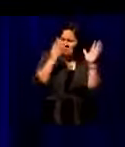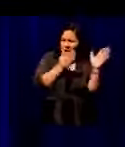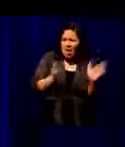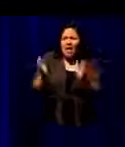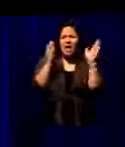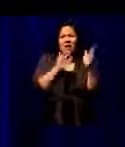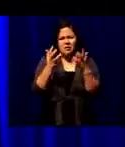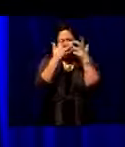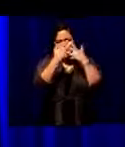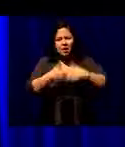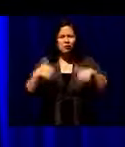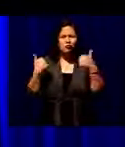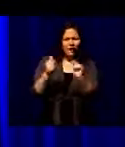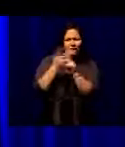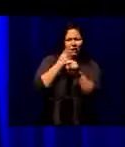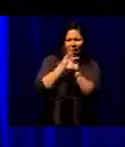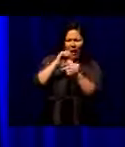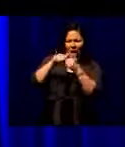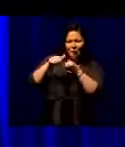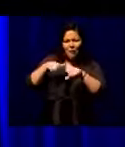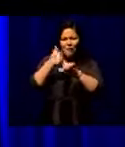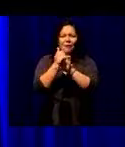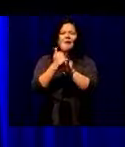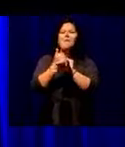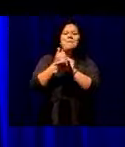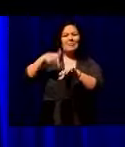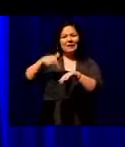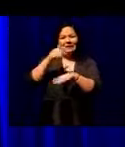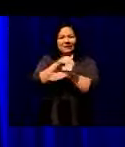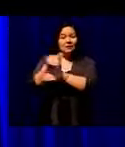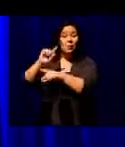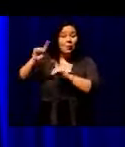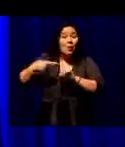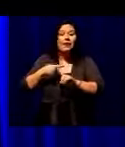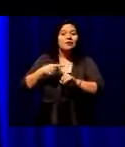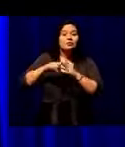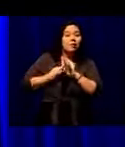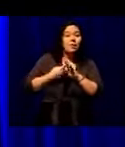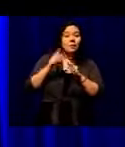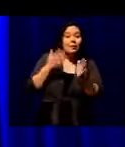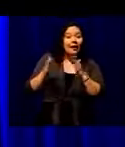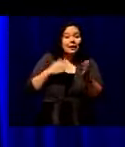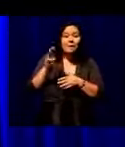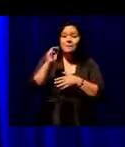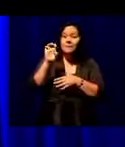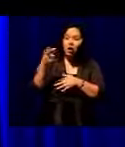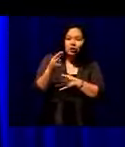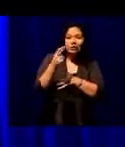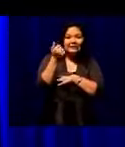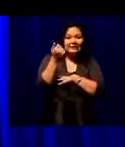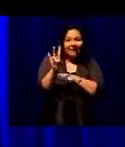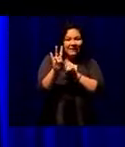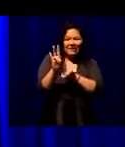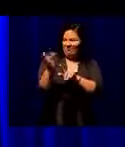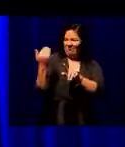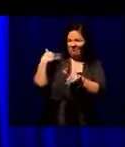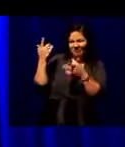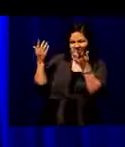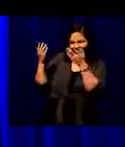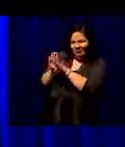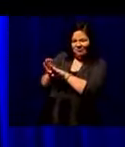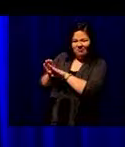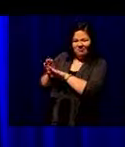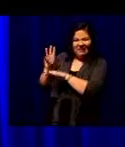this evening beginning on March 17th after we had to close the theater on